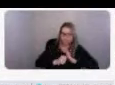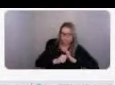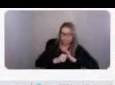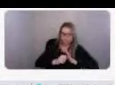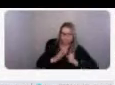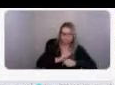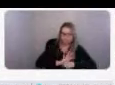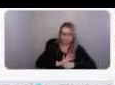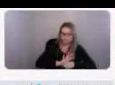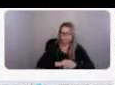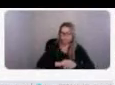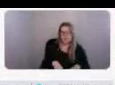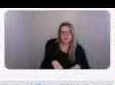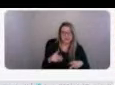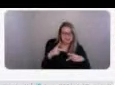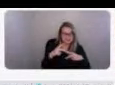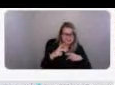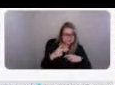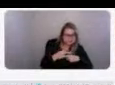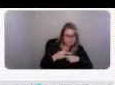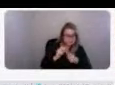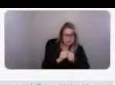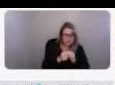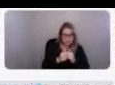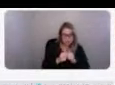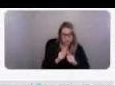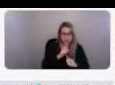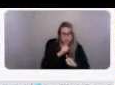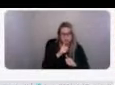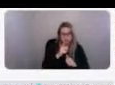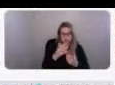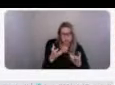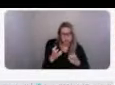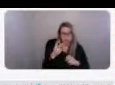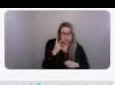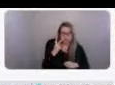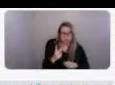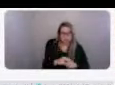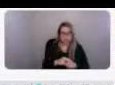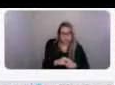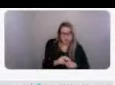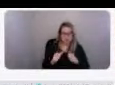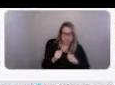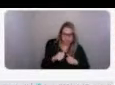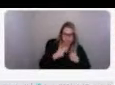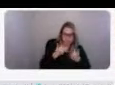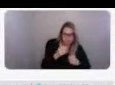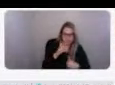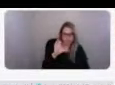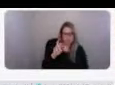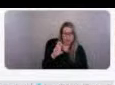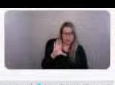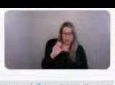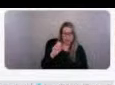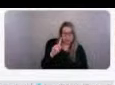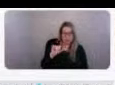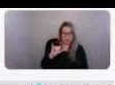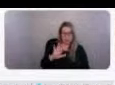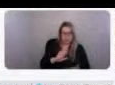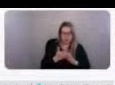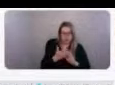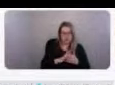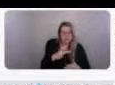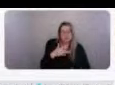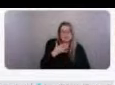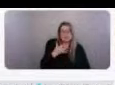that being competitive is ultimately what we are seeking i live near the arcadia community and i